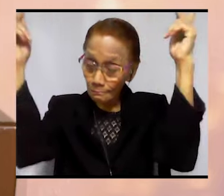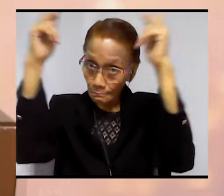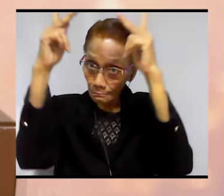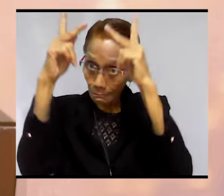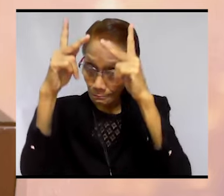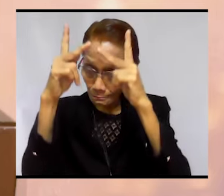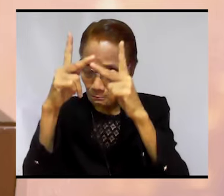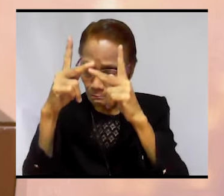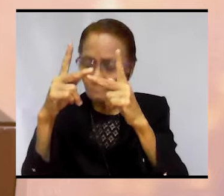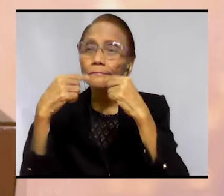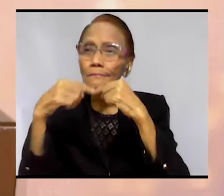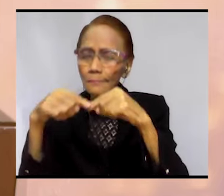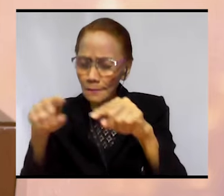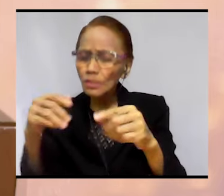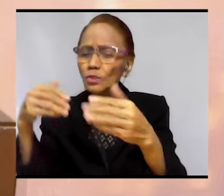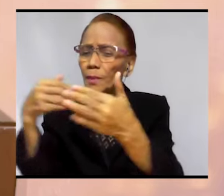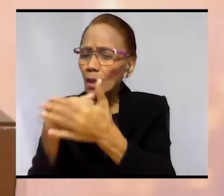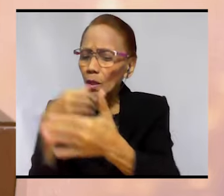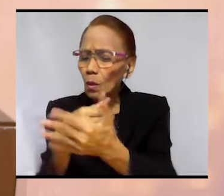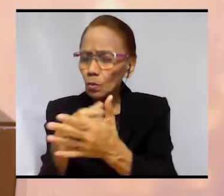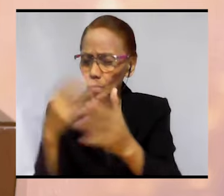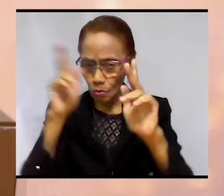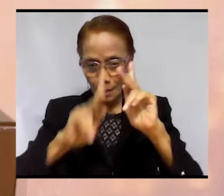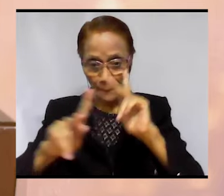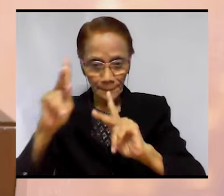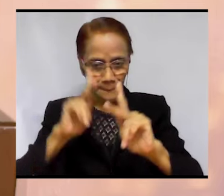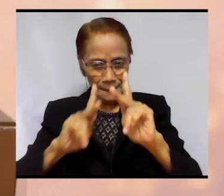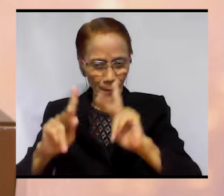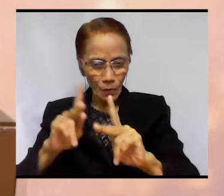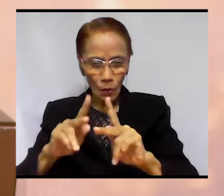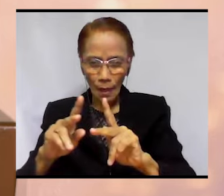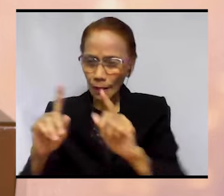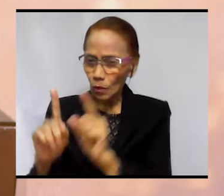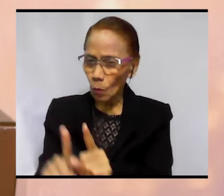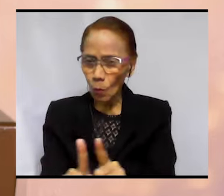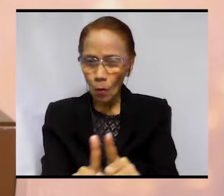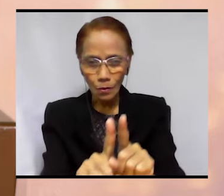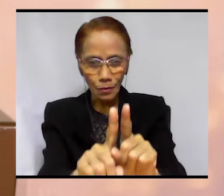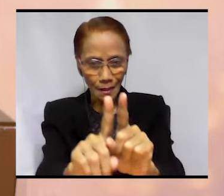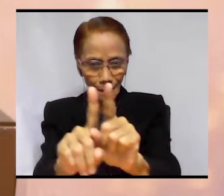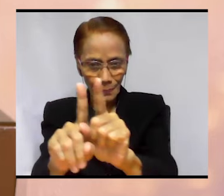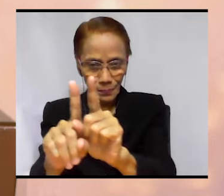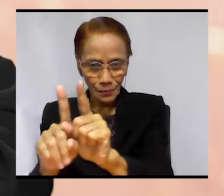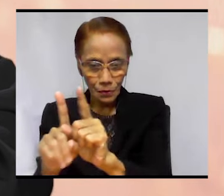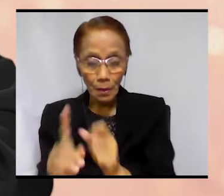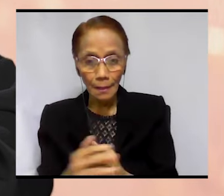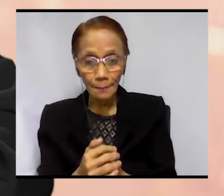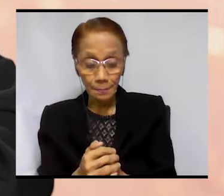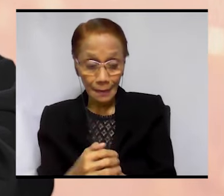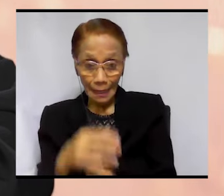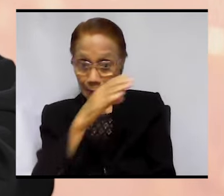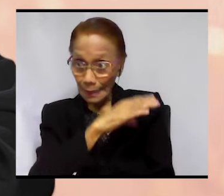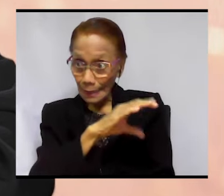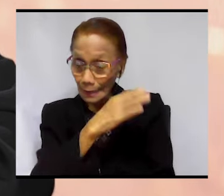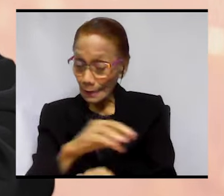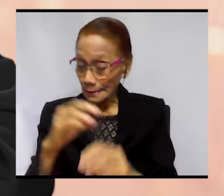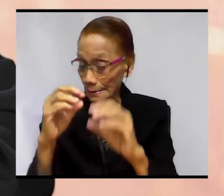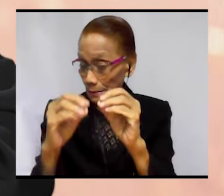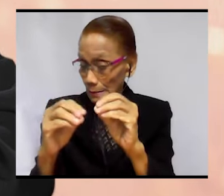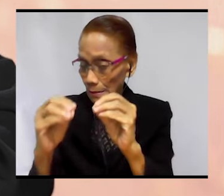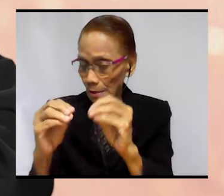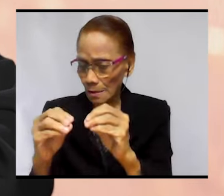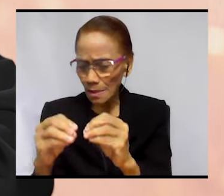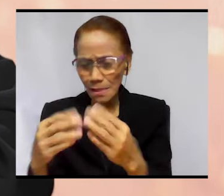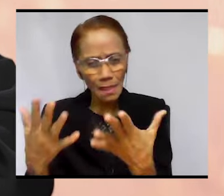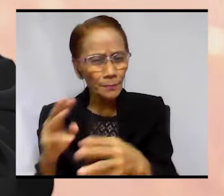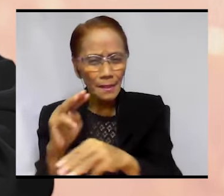brother priests to be close to the people and to walk together with them. The Catechism teaches us